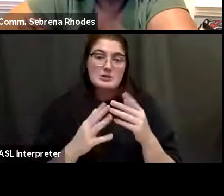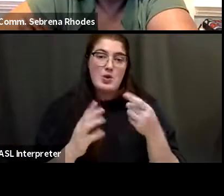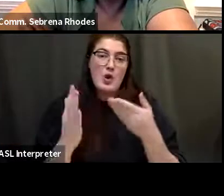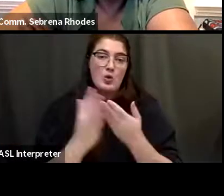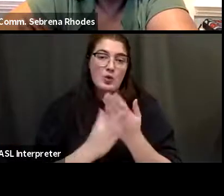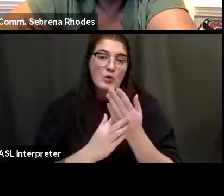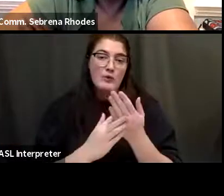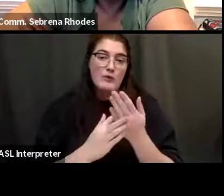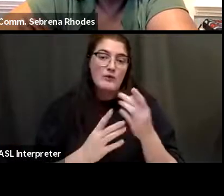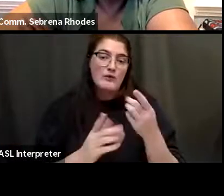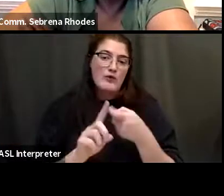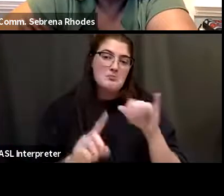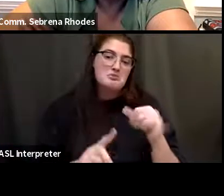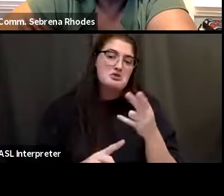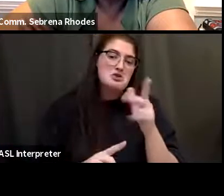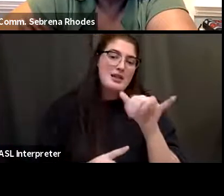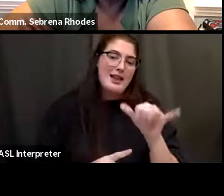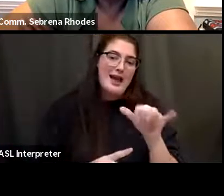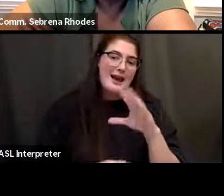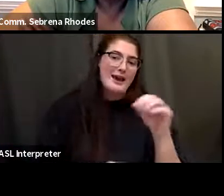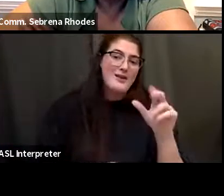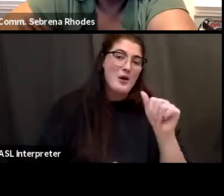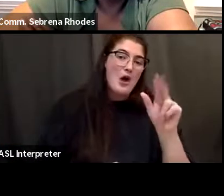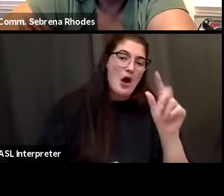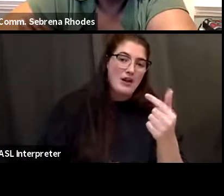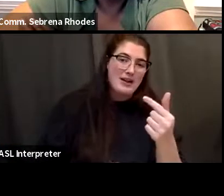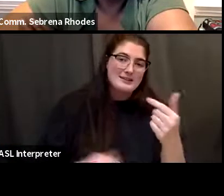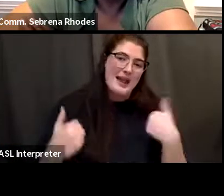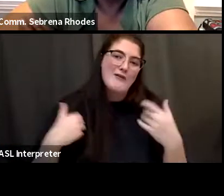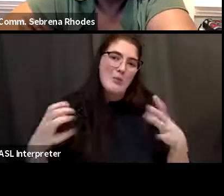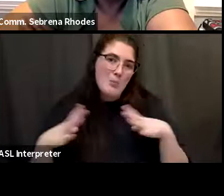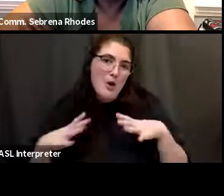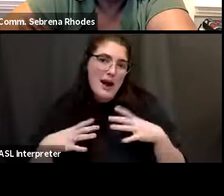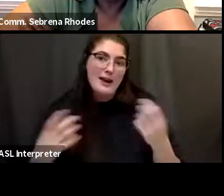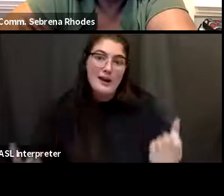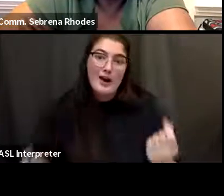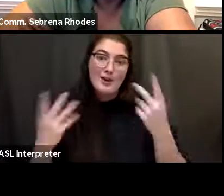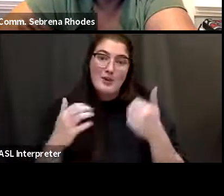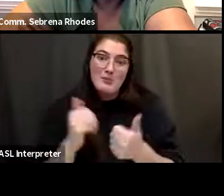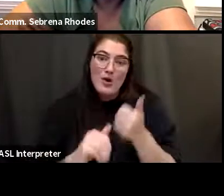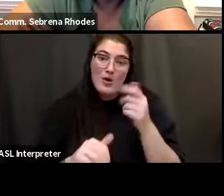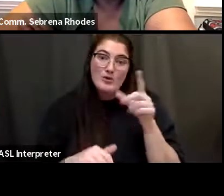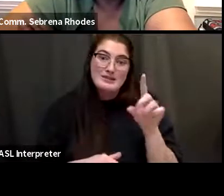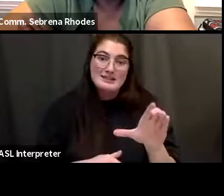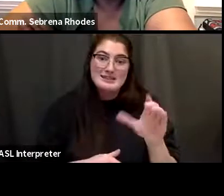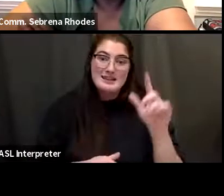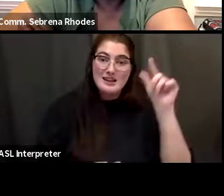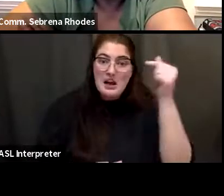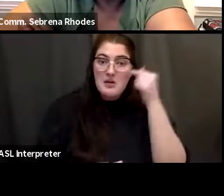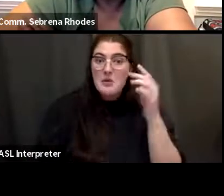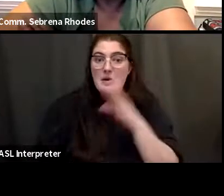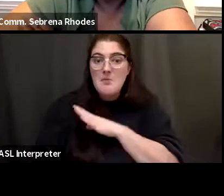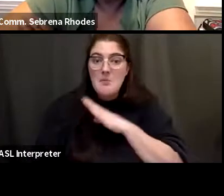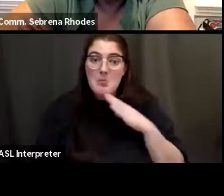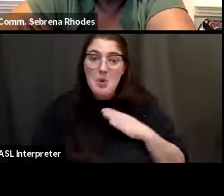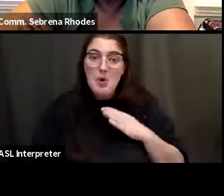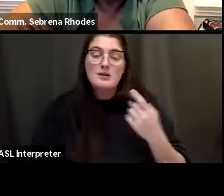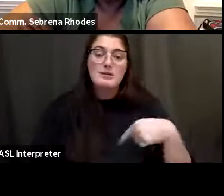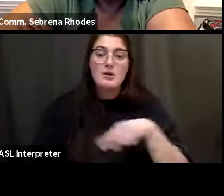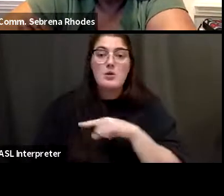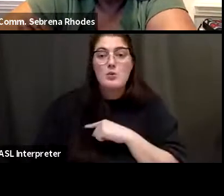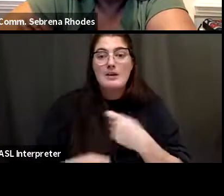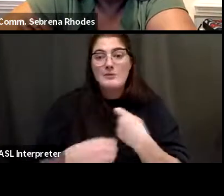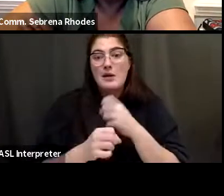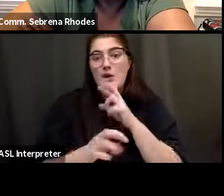give everyone a break. And then, you know, just understand that most DC government boards that we